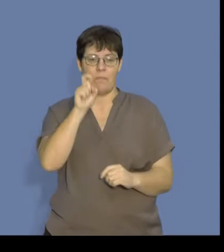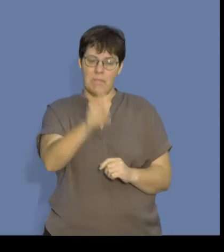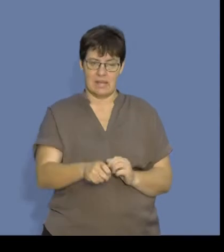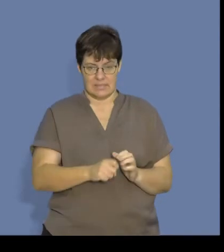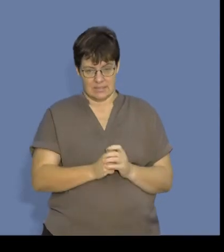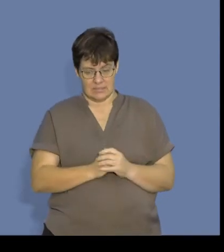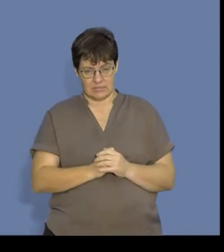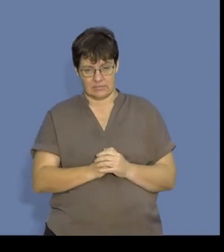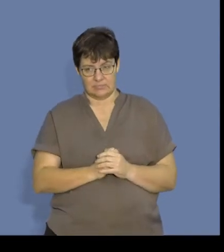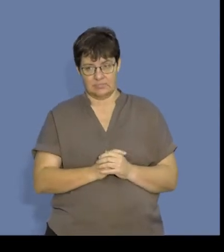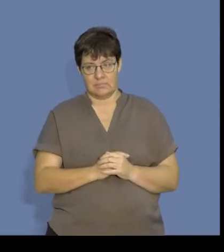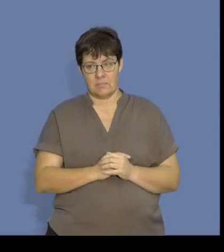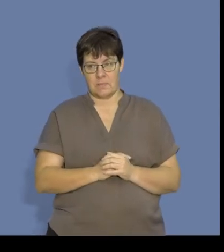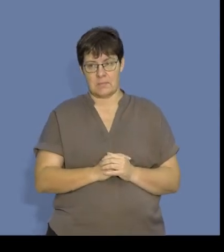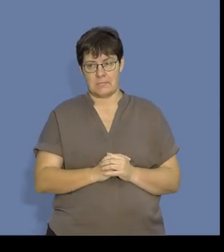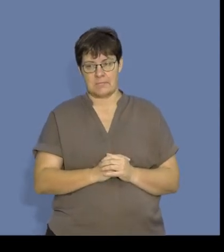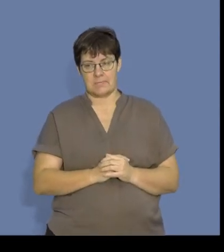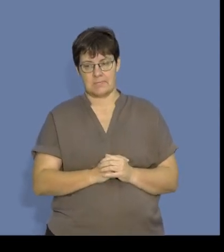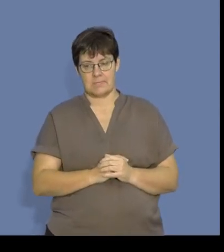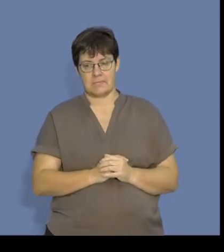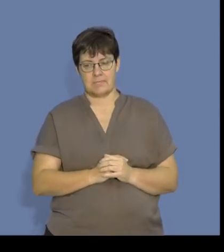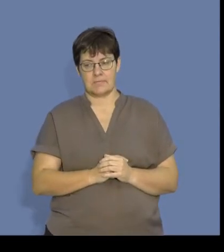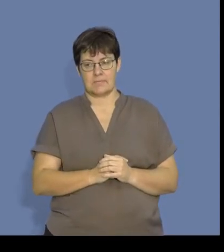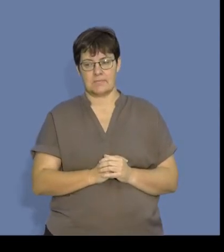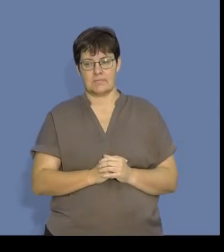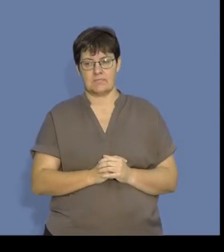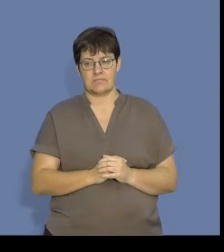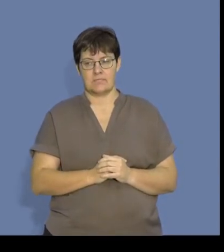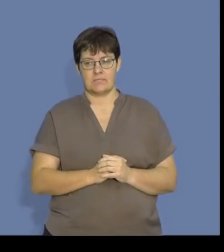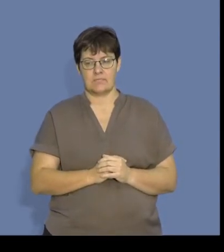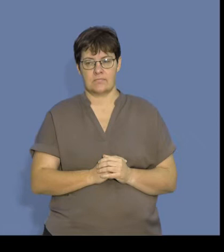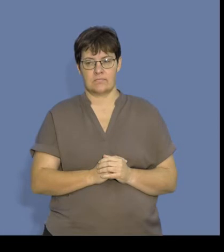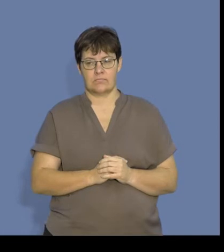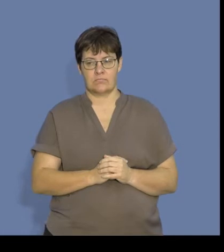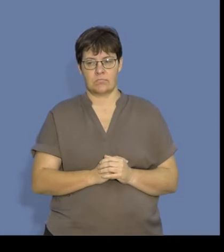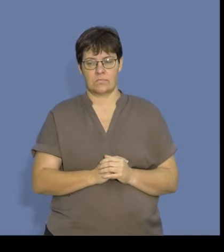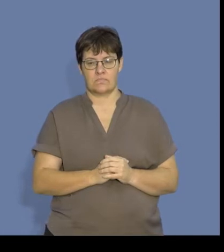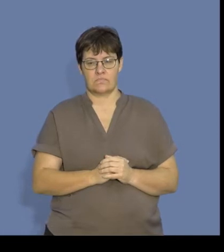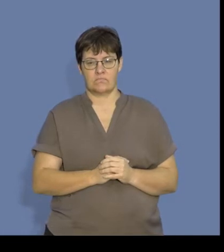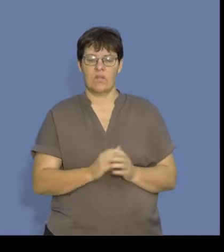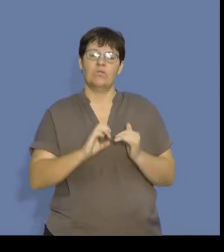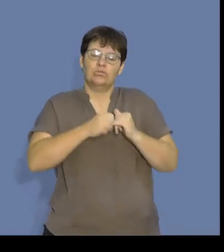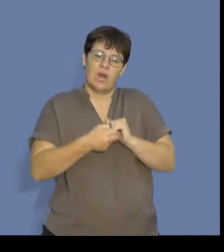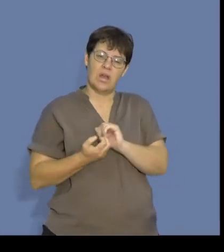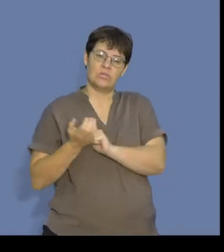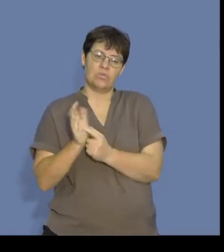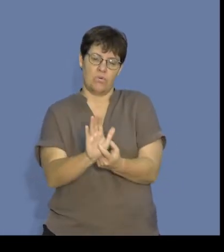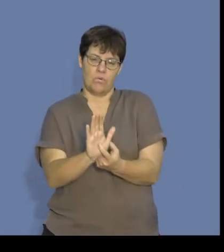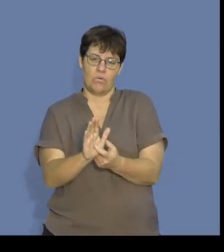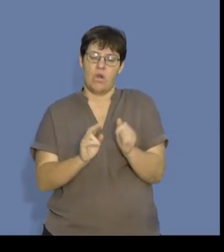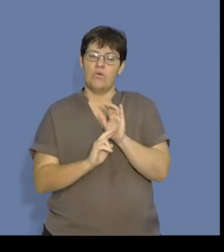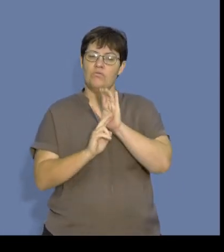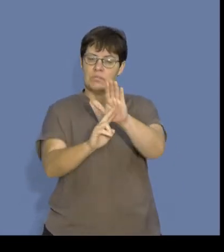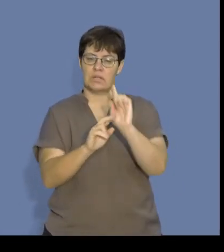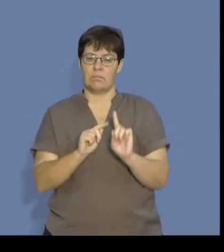always starts from 0 to the positive, 0 to the negative. Now, I will try and show you how